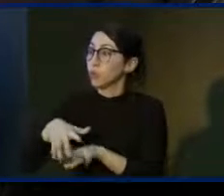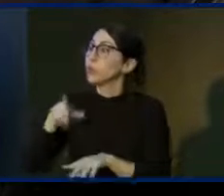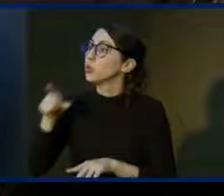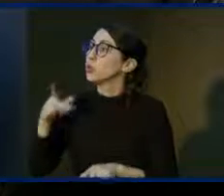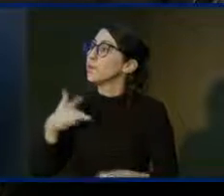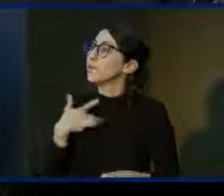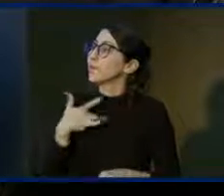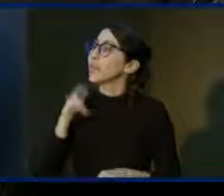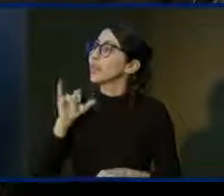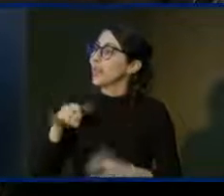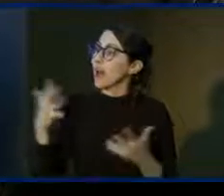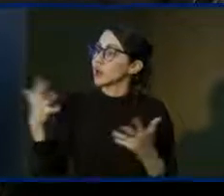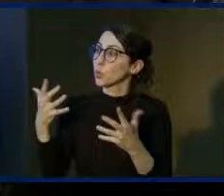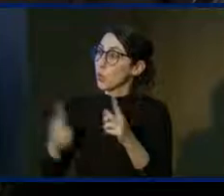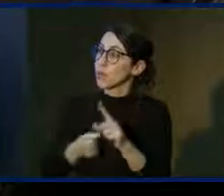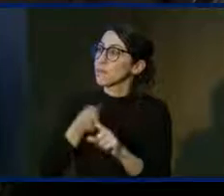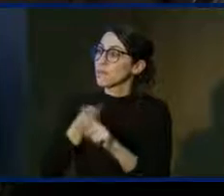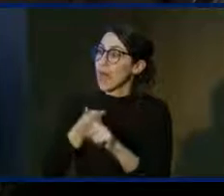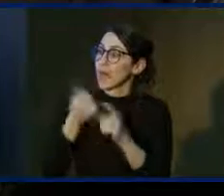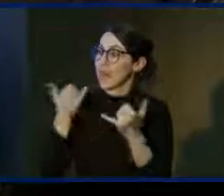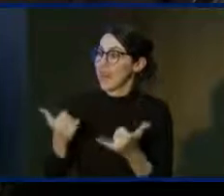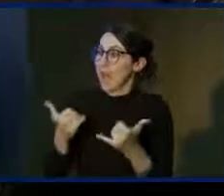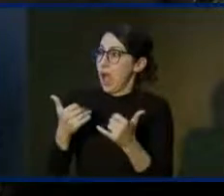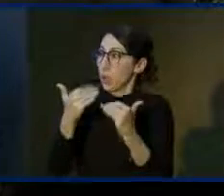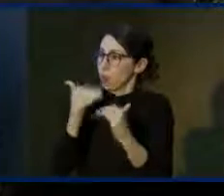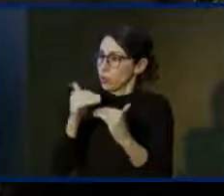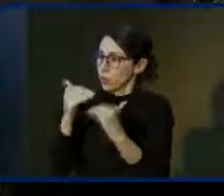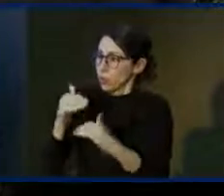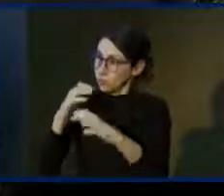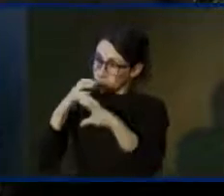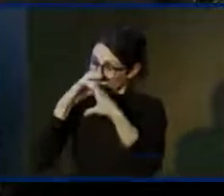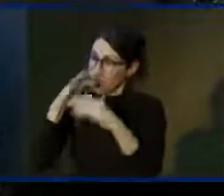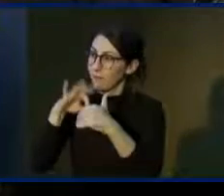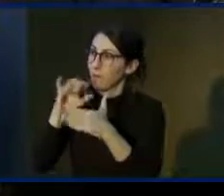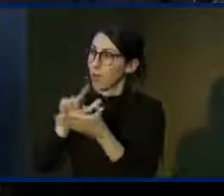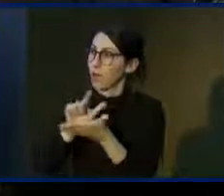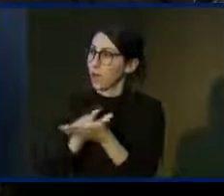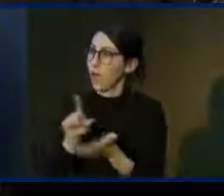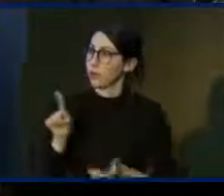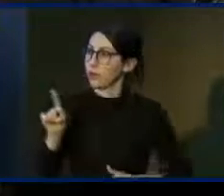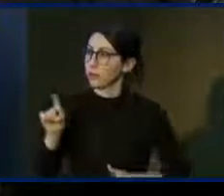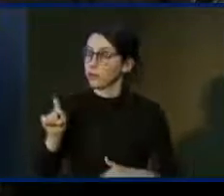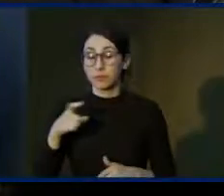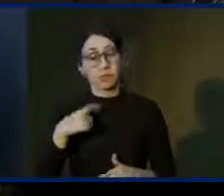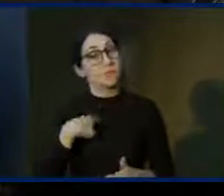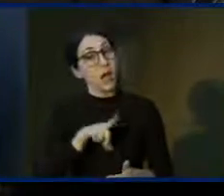laws? I do. You know, it took